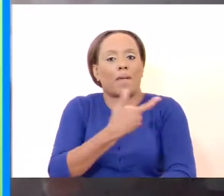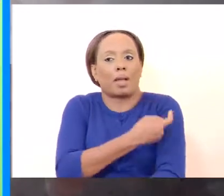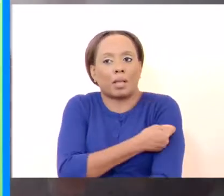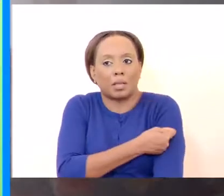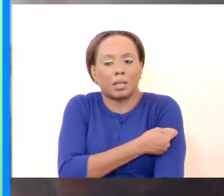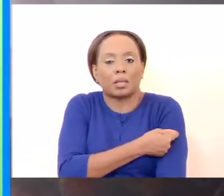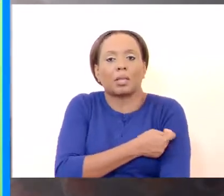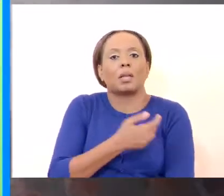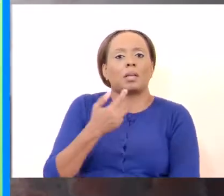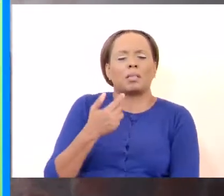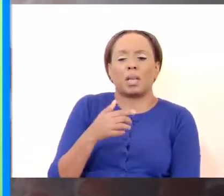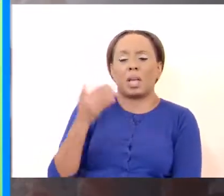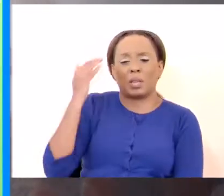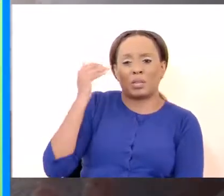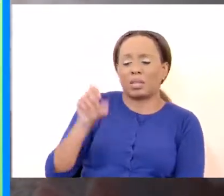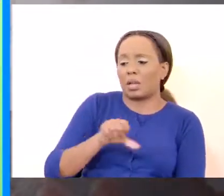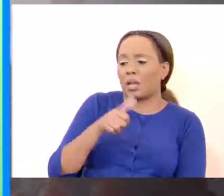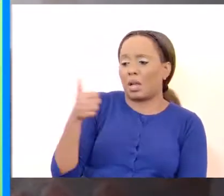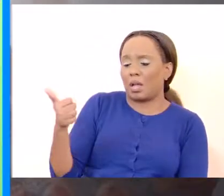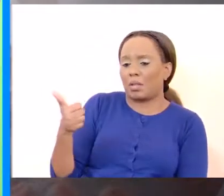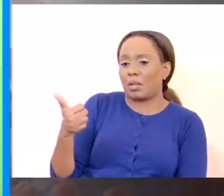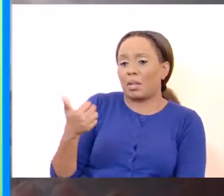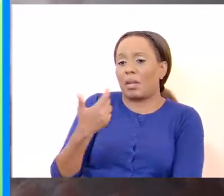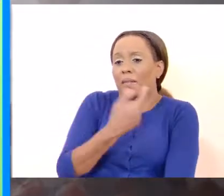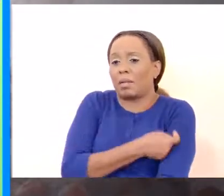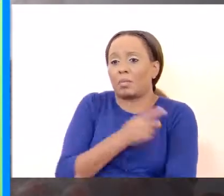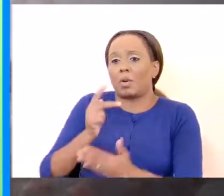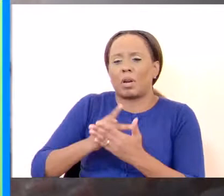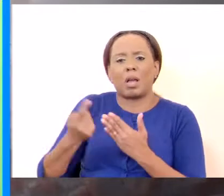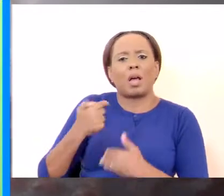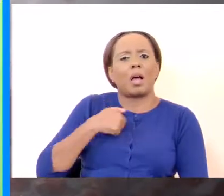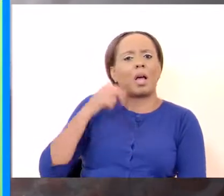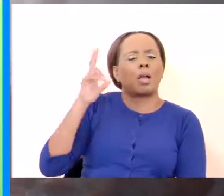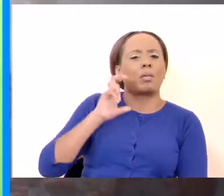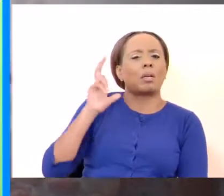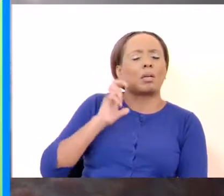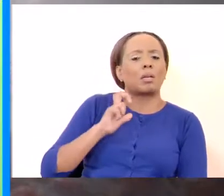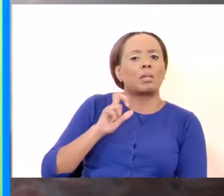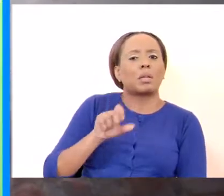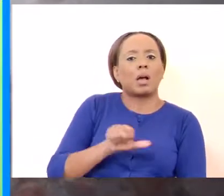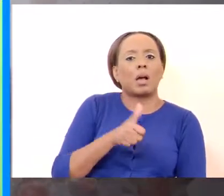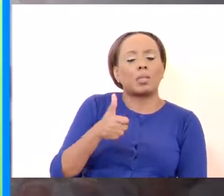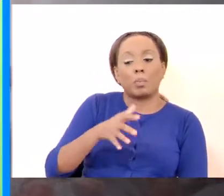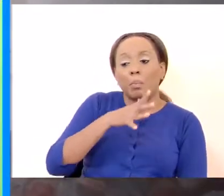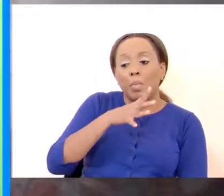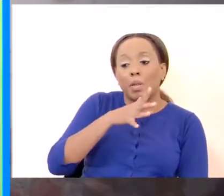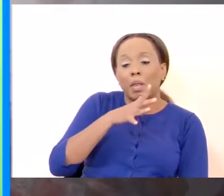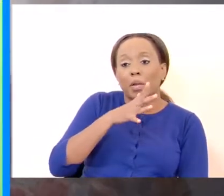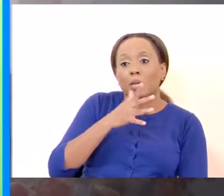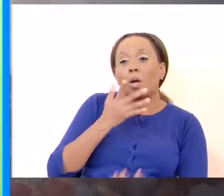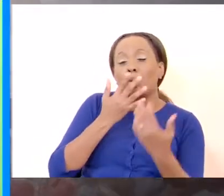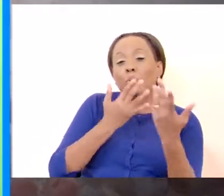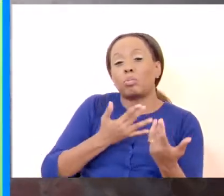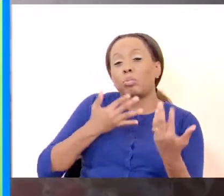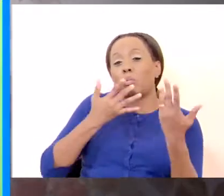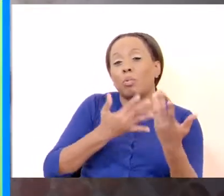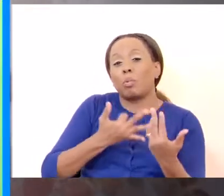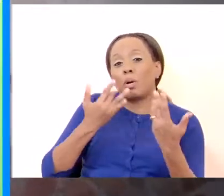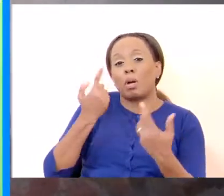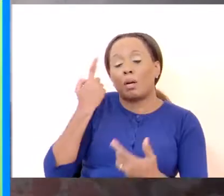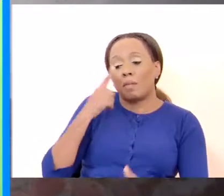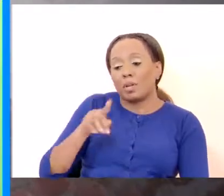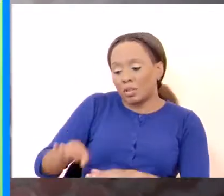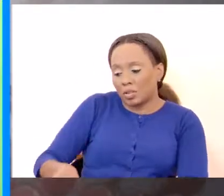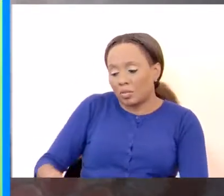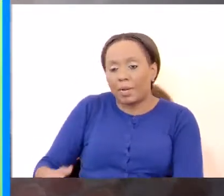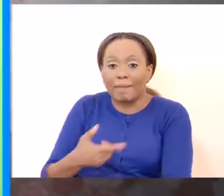asking specifically because I would have heard of several mothers at the Glee Polyclinic on Monday who, after waiting for several hours to get their